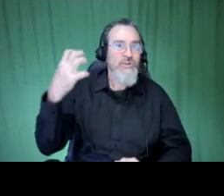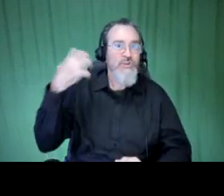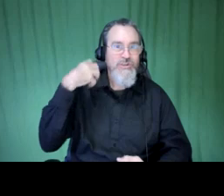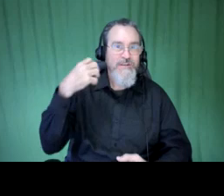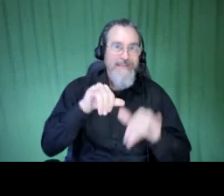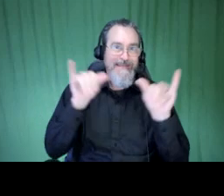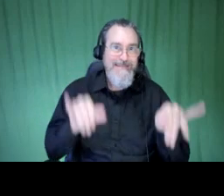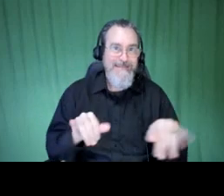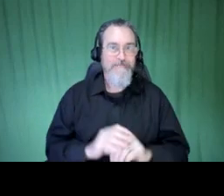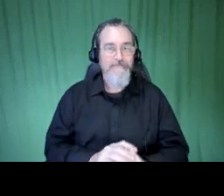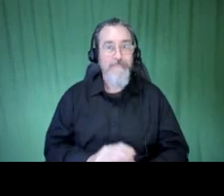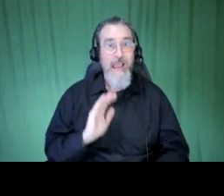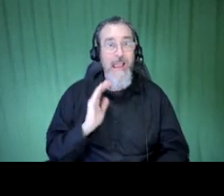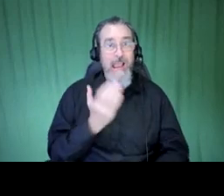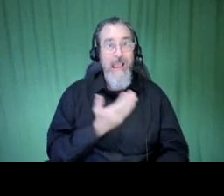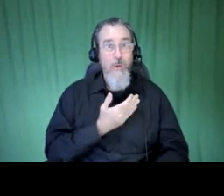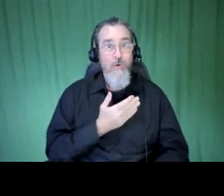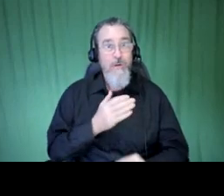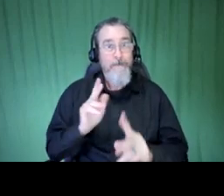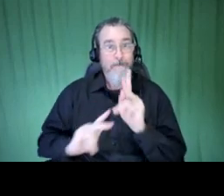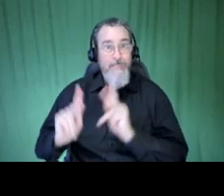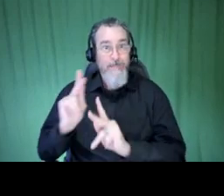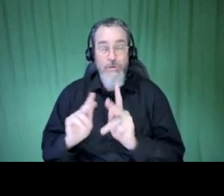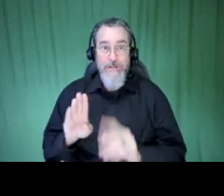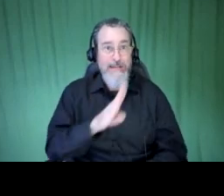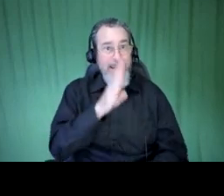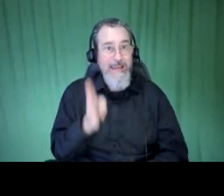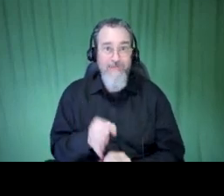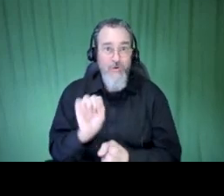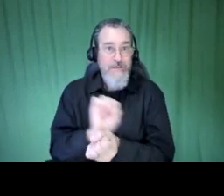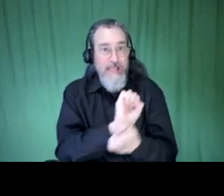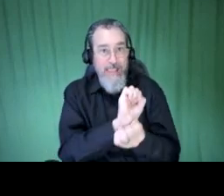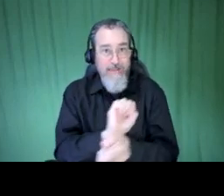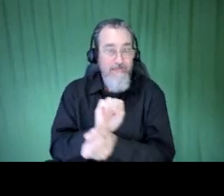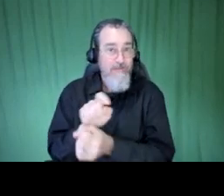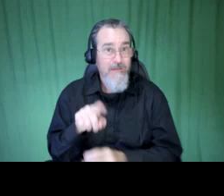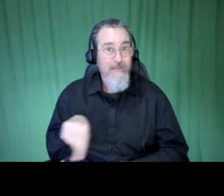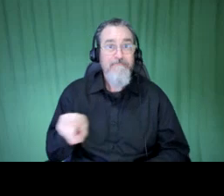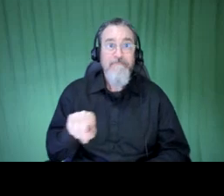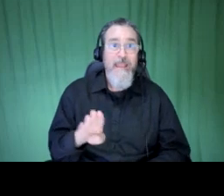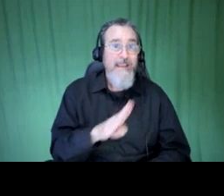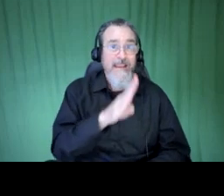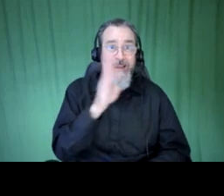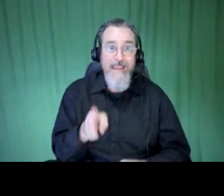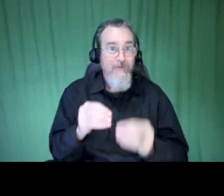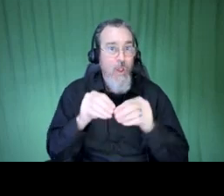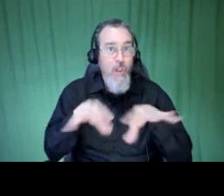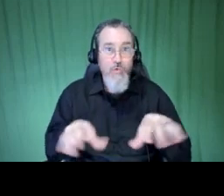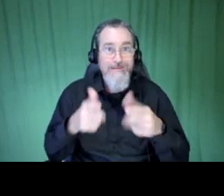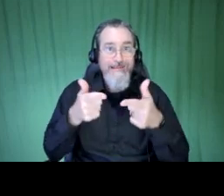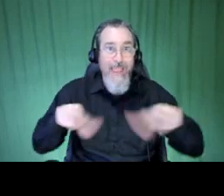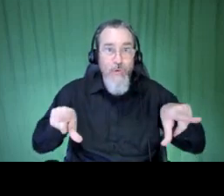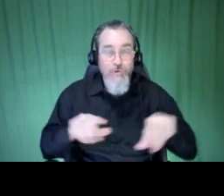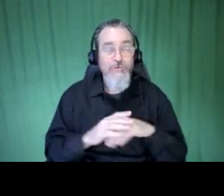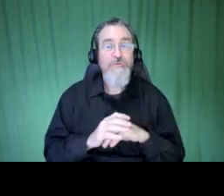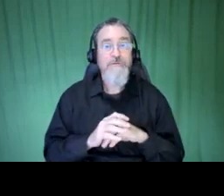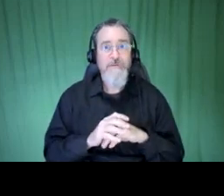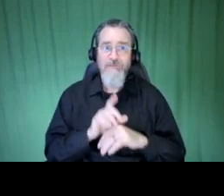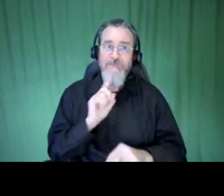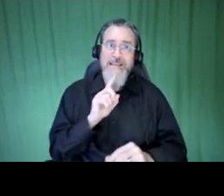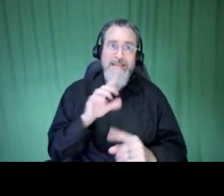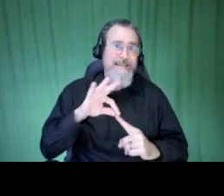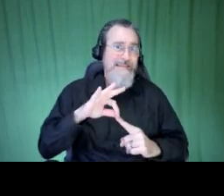indigenous people enslaved. We have never had our indigenous people lose their language. And so it's a very special